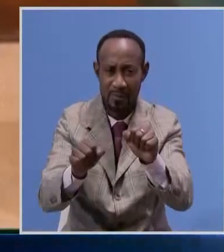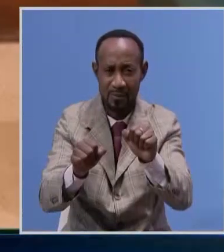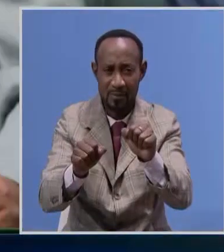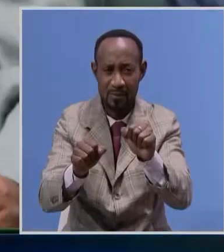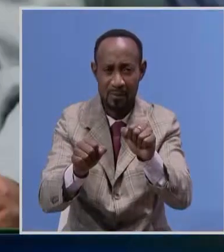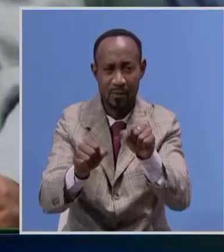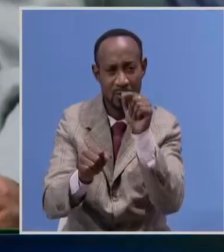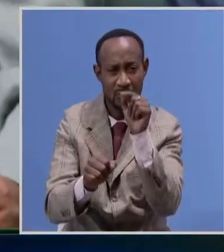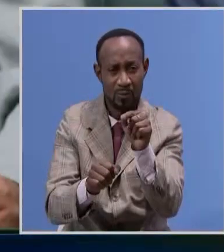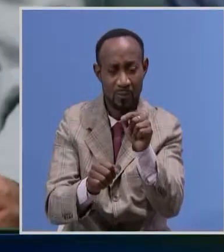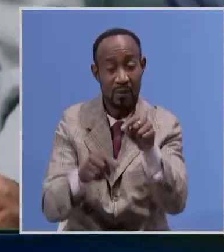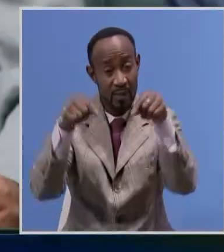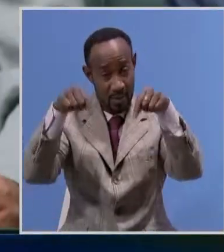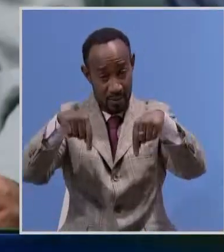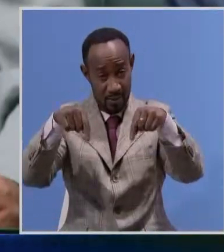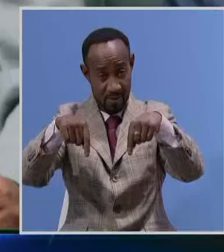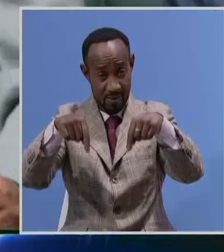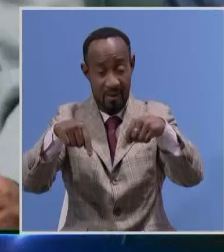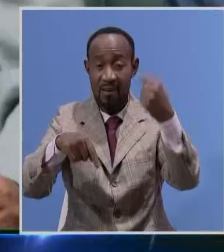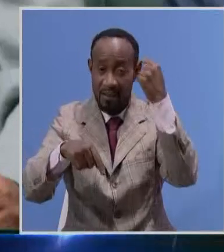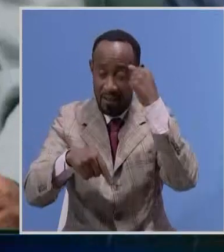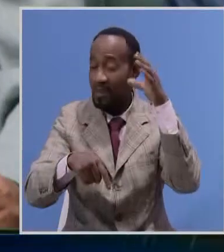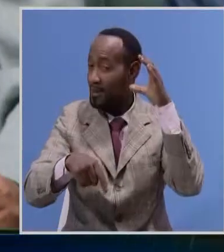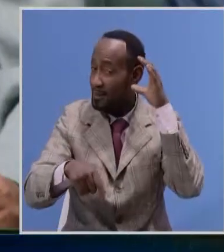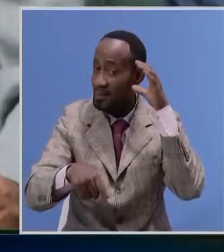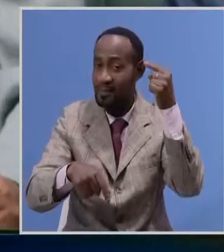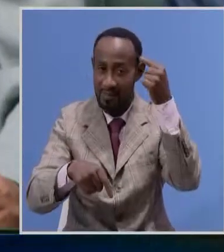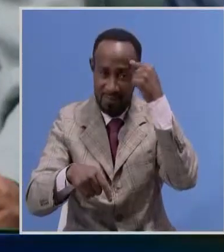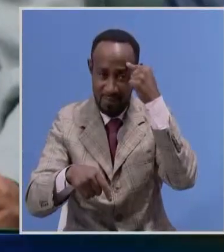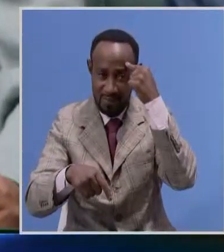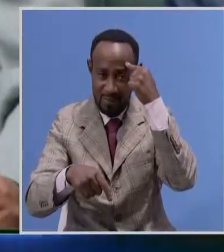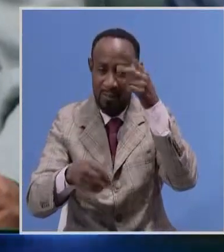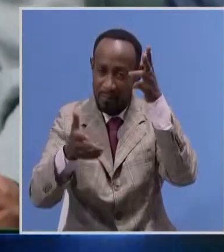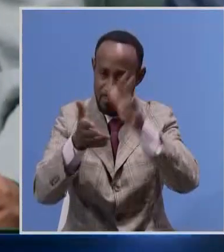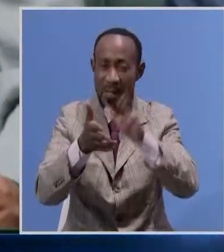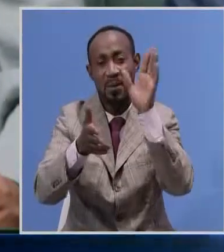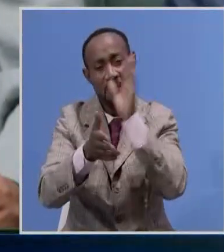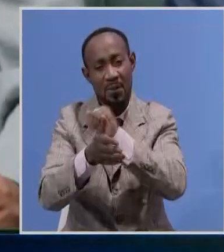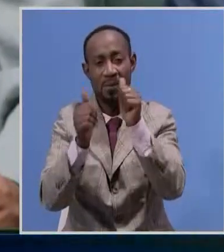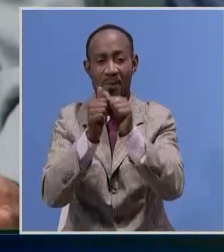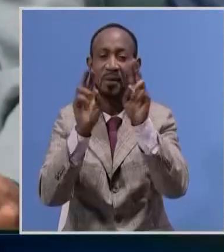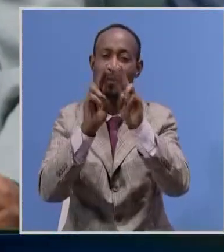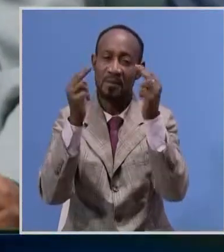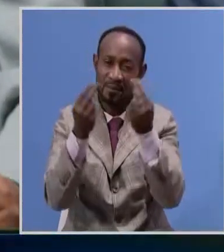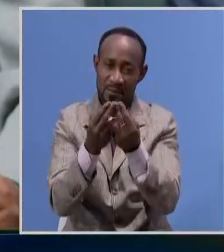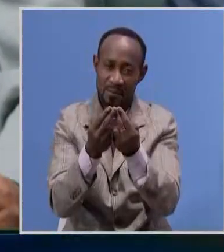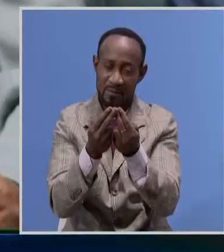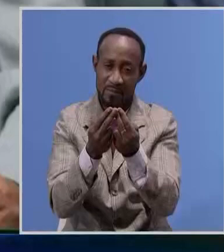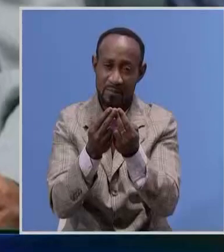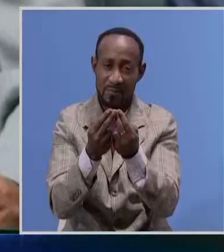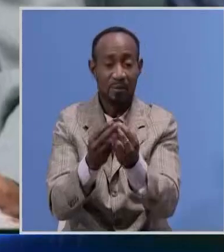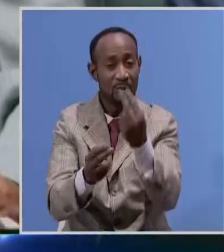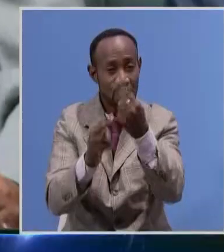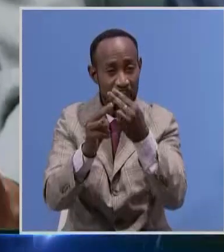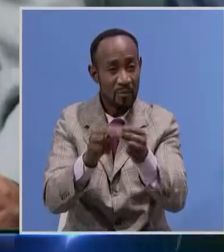swap? For this government, a listening government, has already signed with the unions that the recoveries for the 2 months